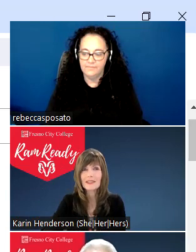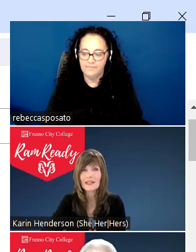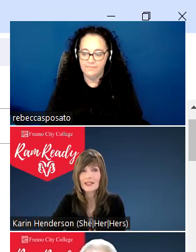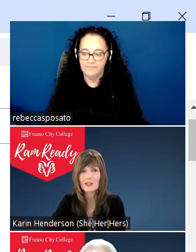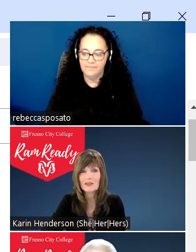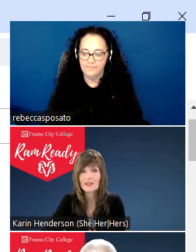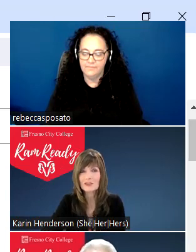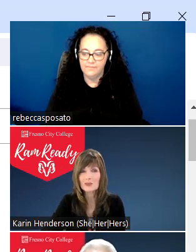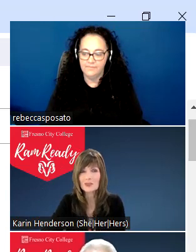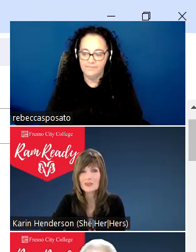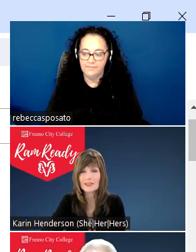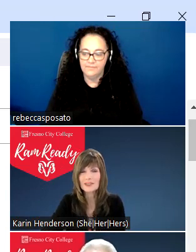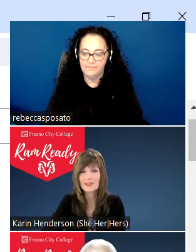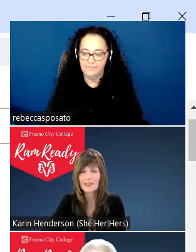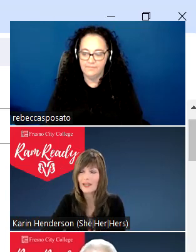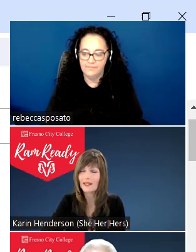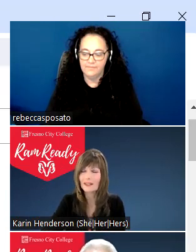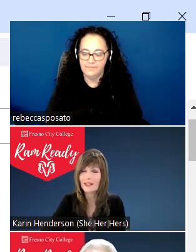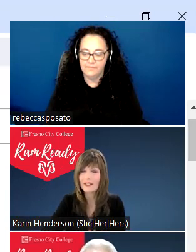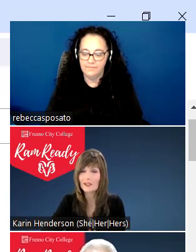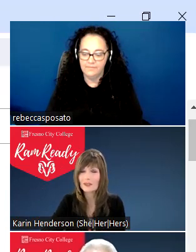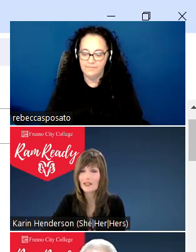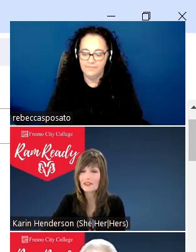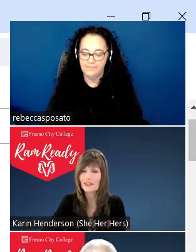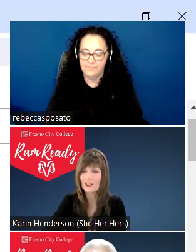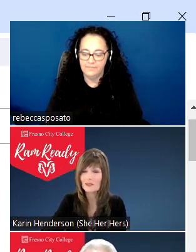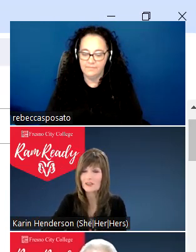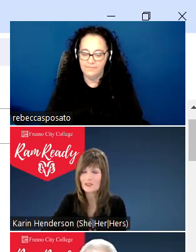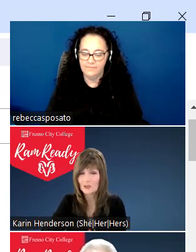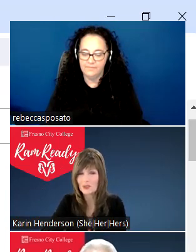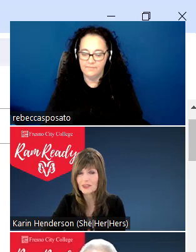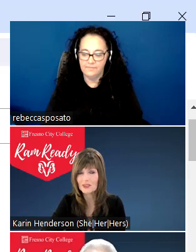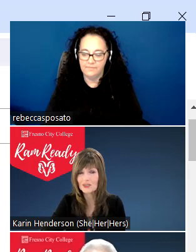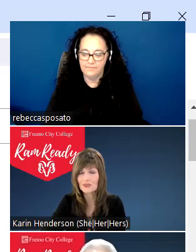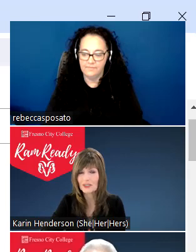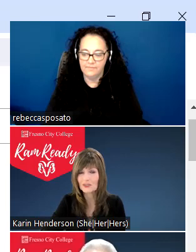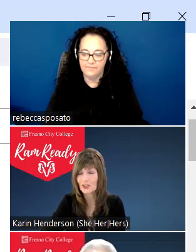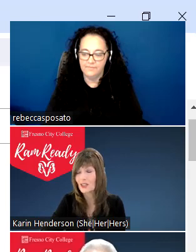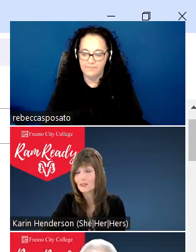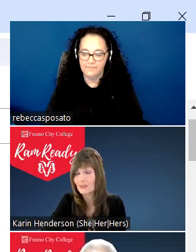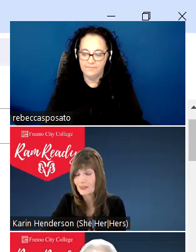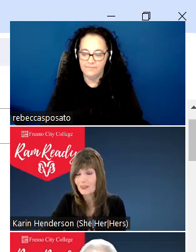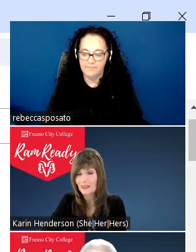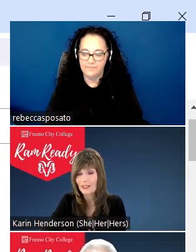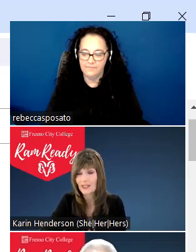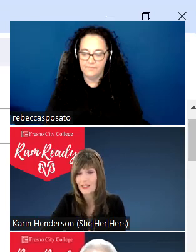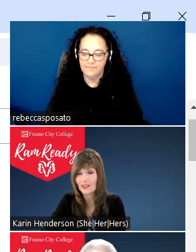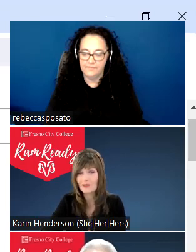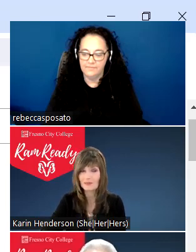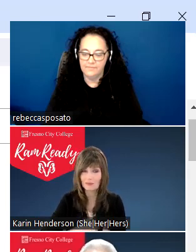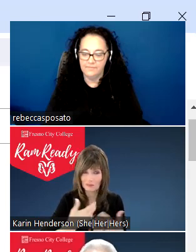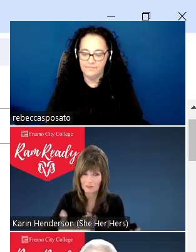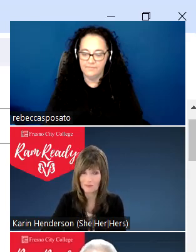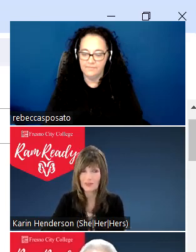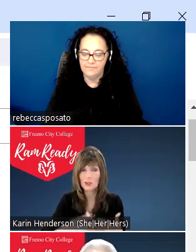reawakens things where it's like, yeah, I forgot that I loved that so much as a child.